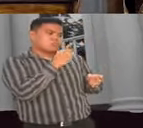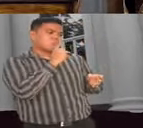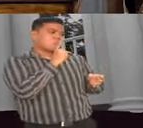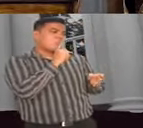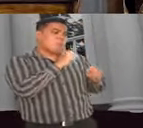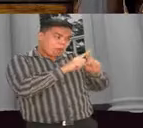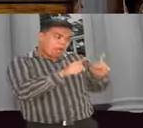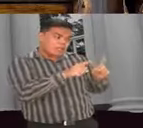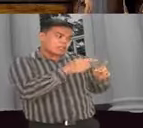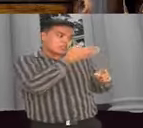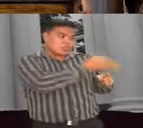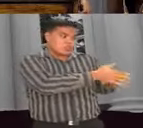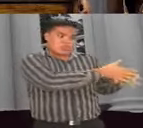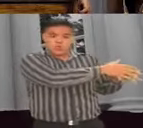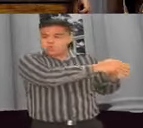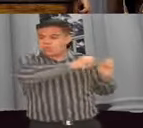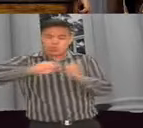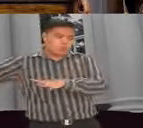idols.